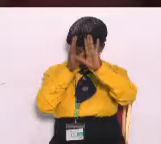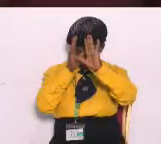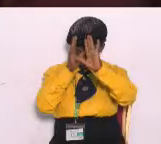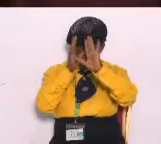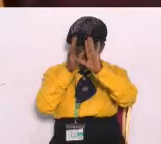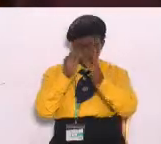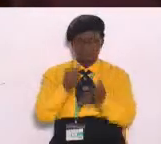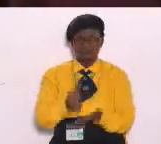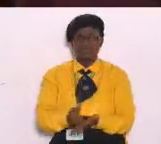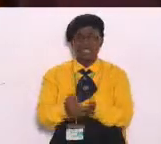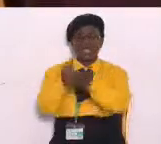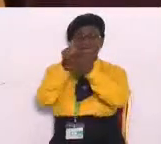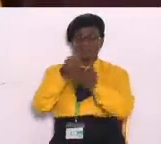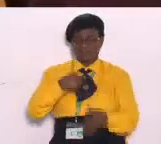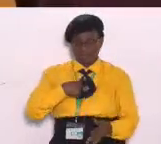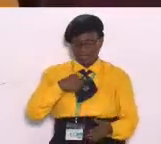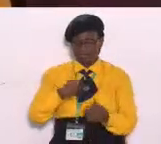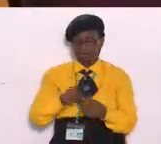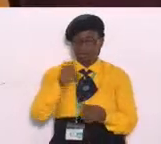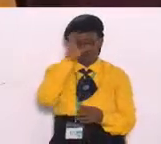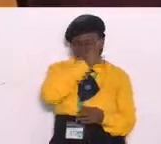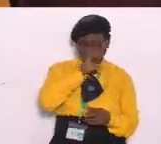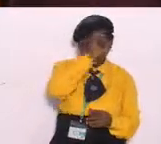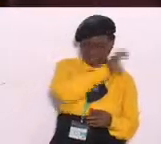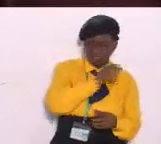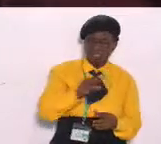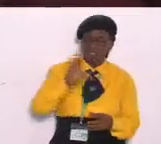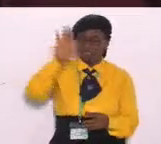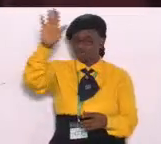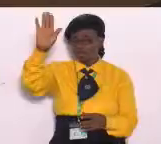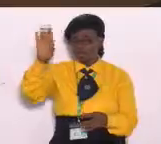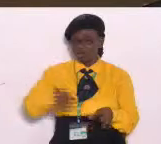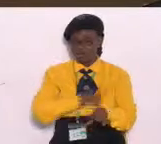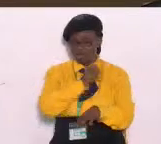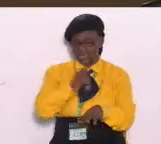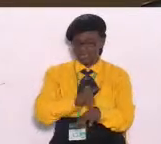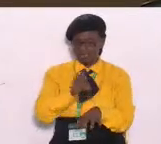help me to seek your kingdom first